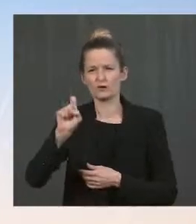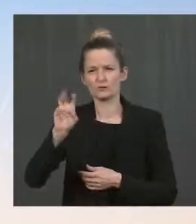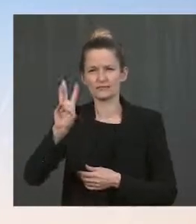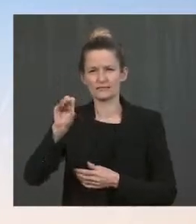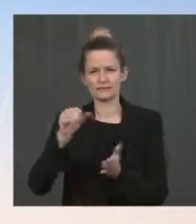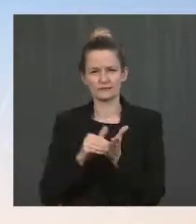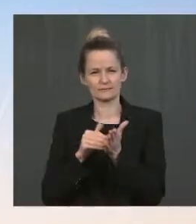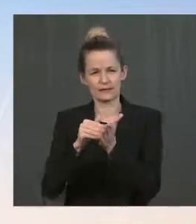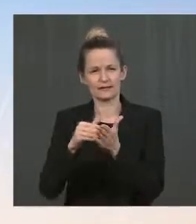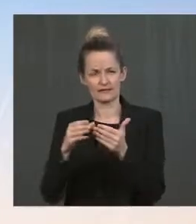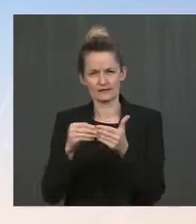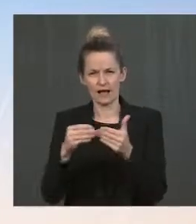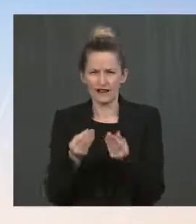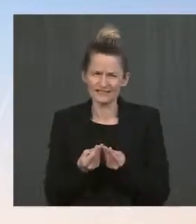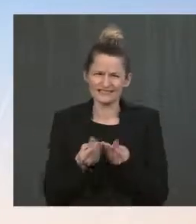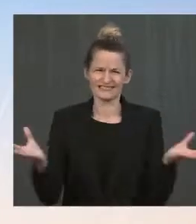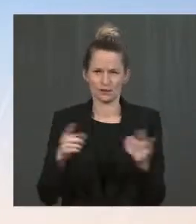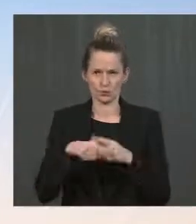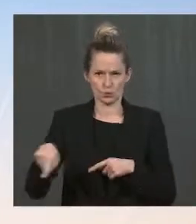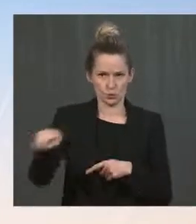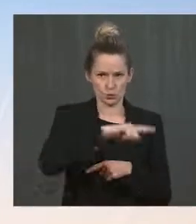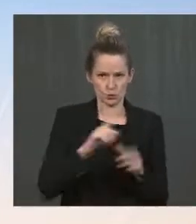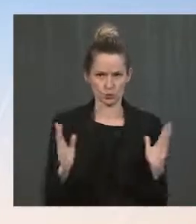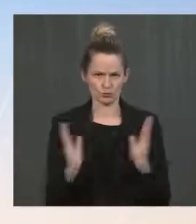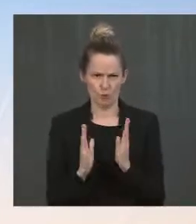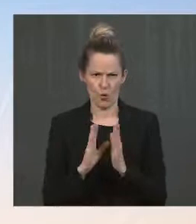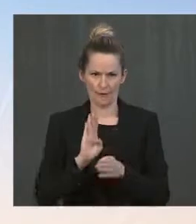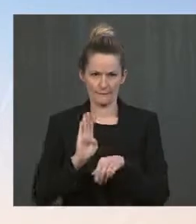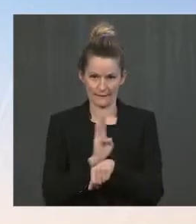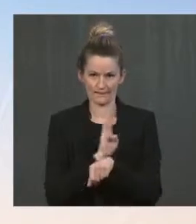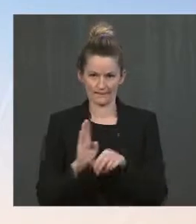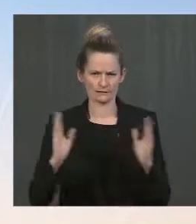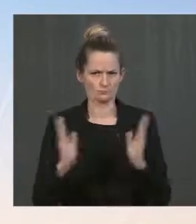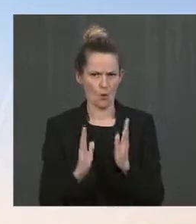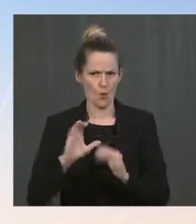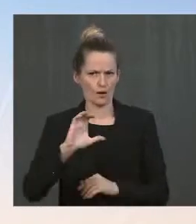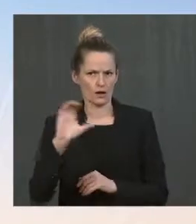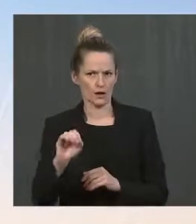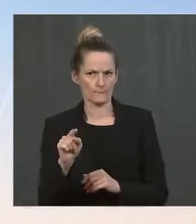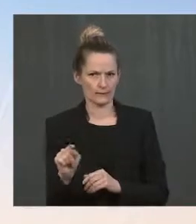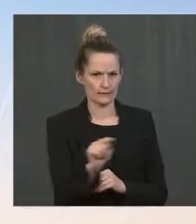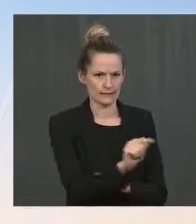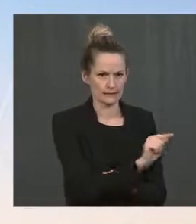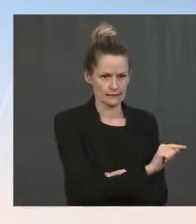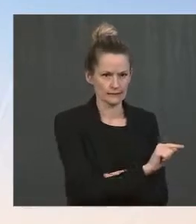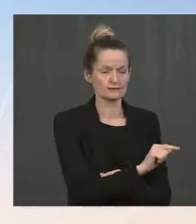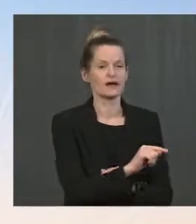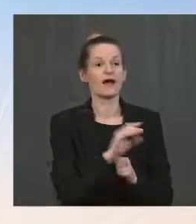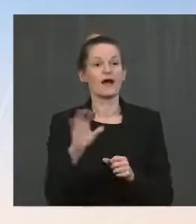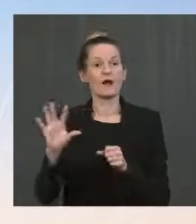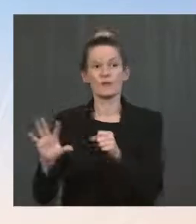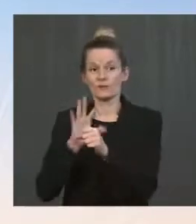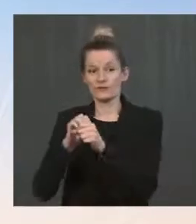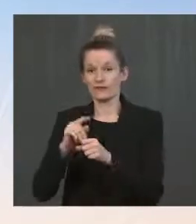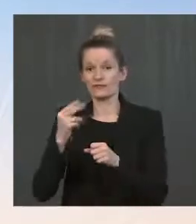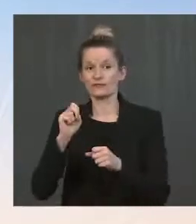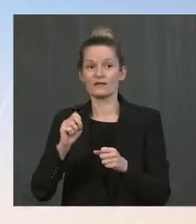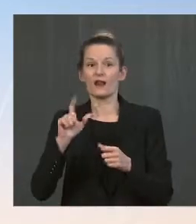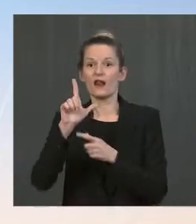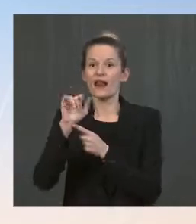local governments, as well as nonprofit organizations and the livestock industry, to look for ways in which we can